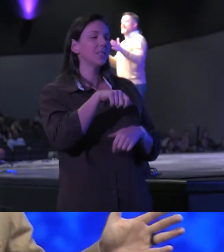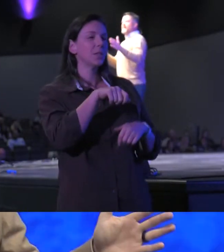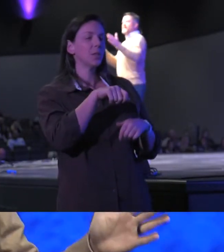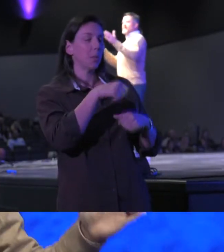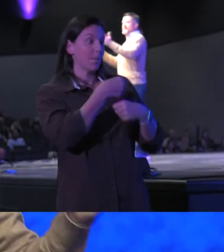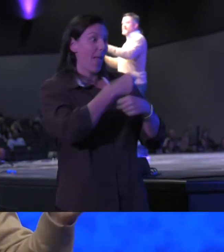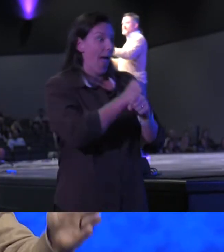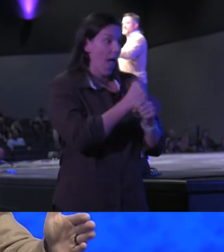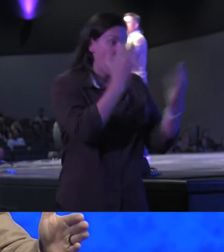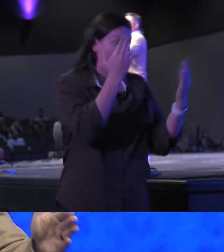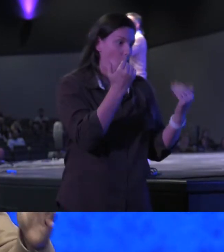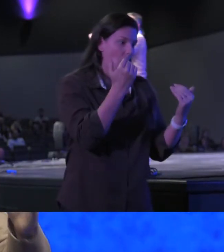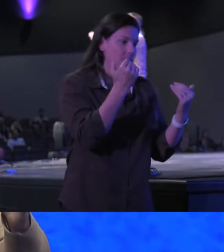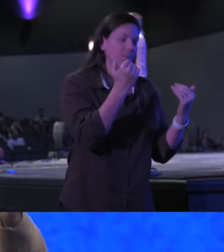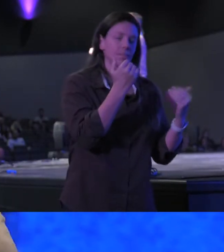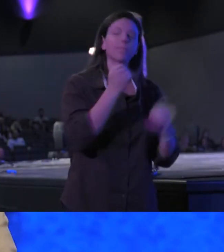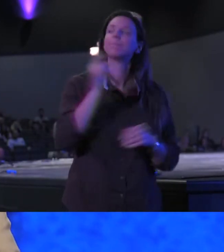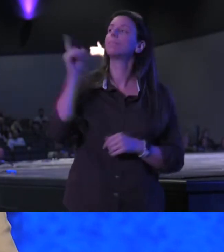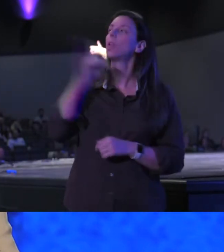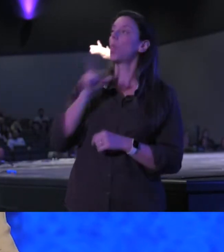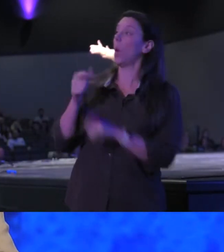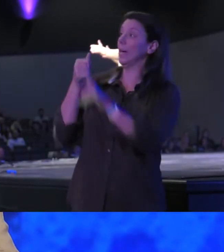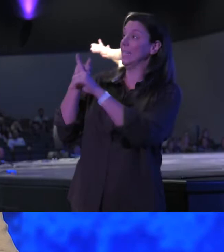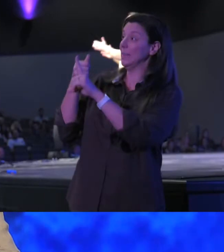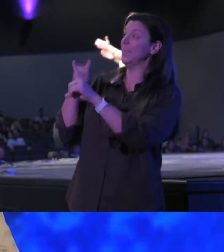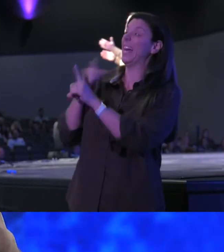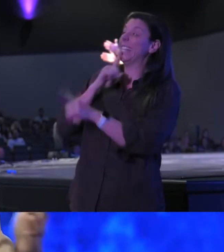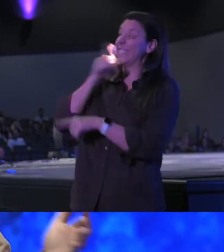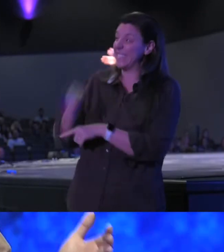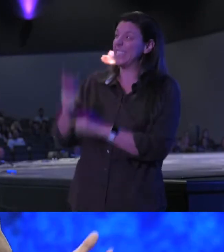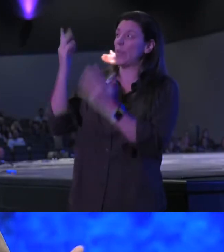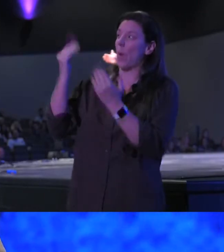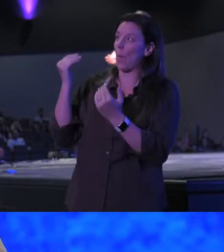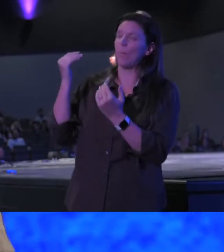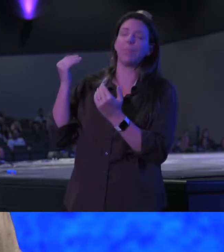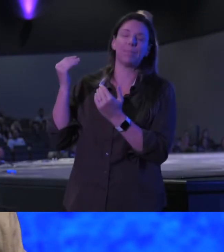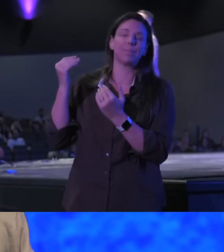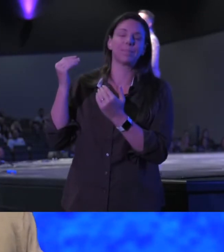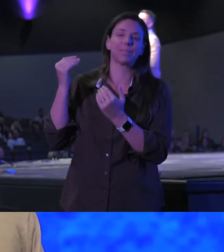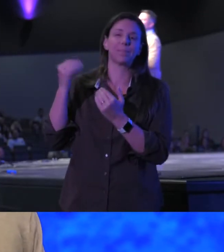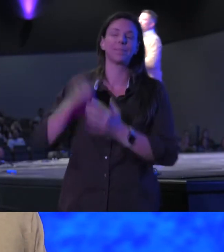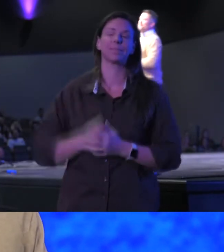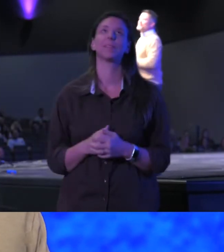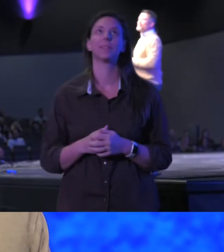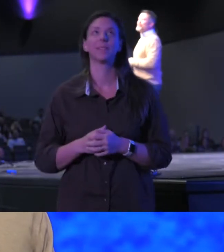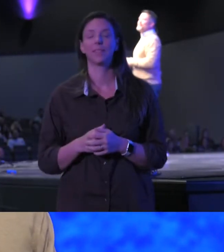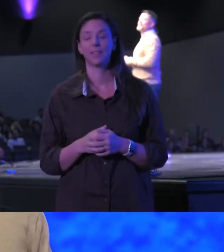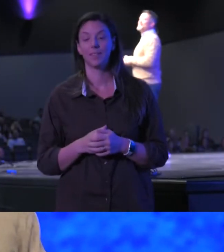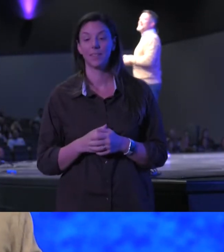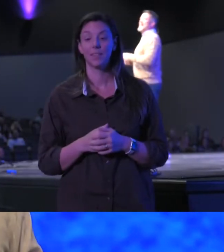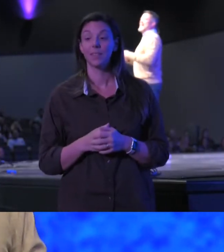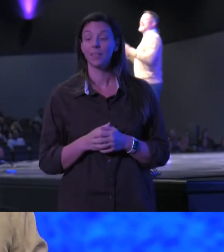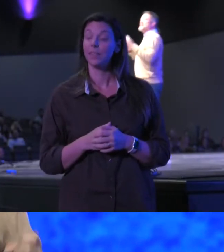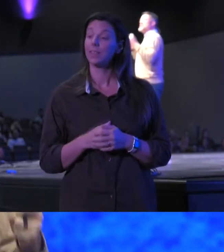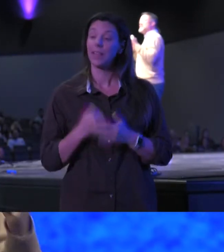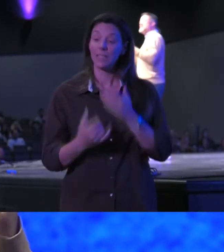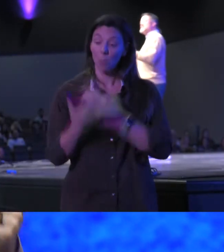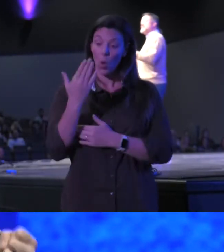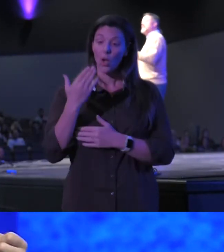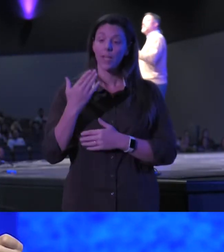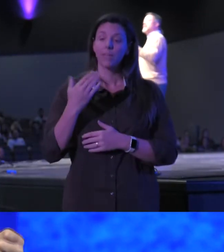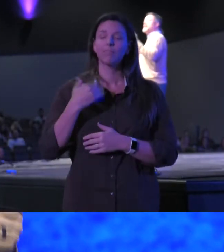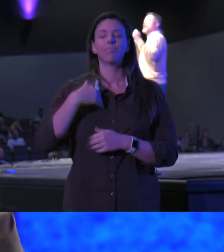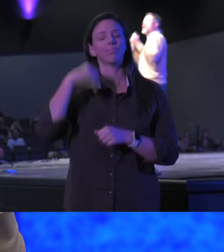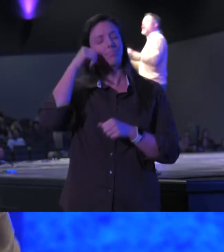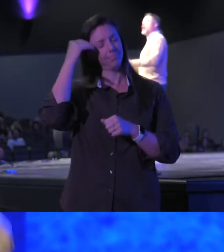He is hope. Sun came up this morning. My king's on his throne, and I